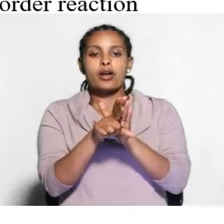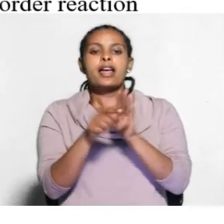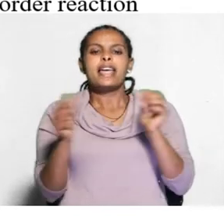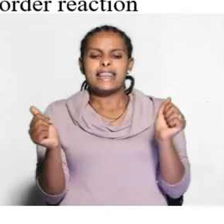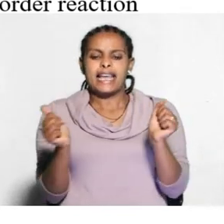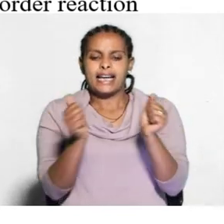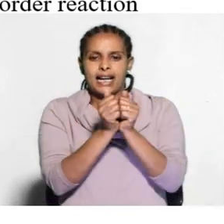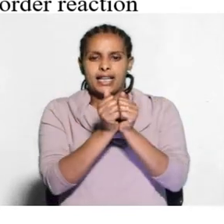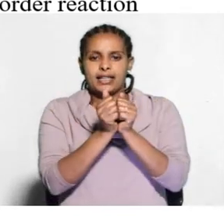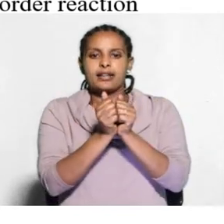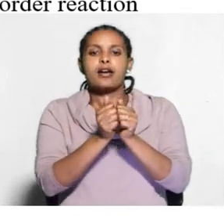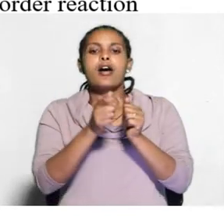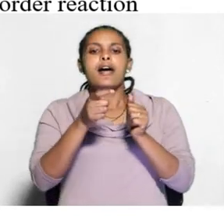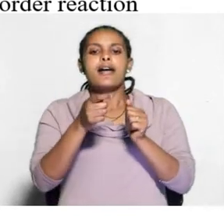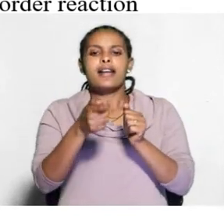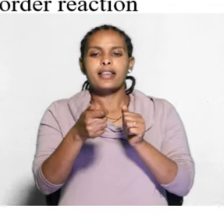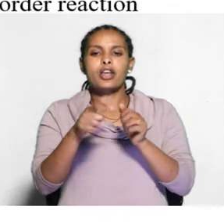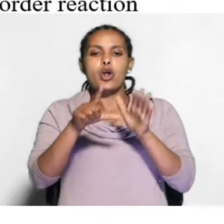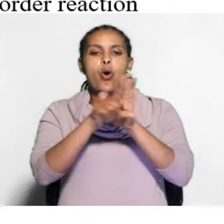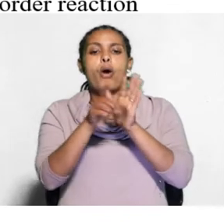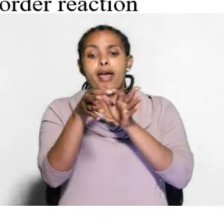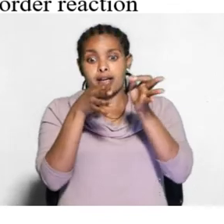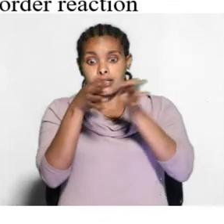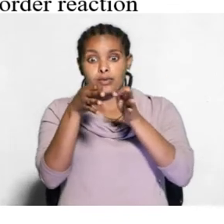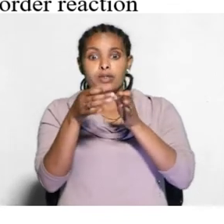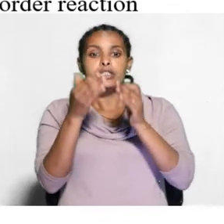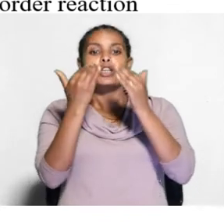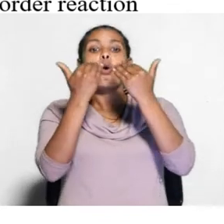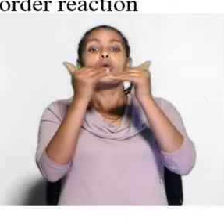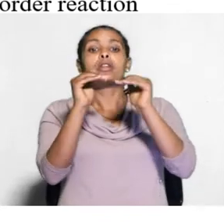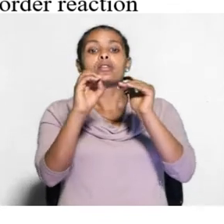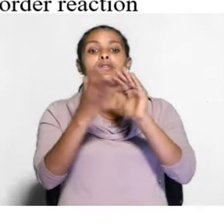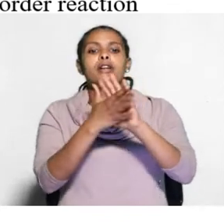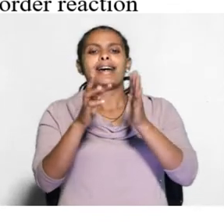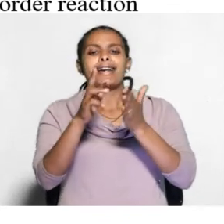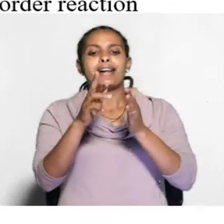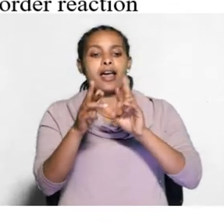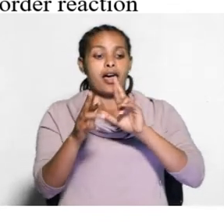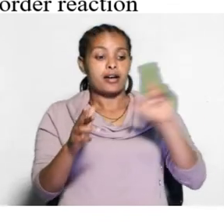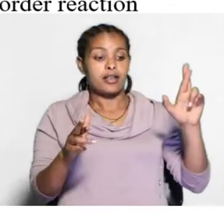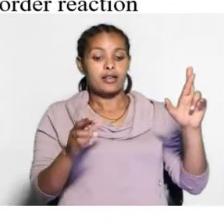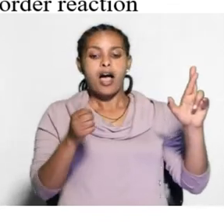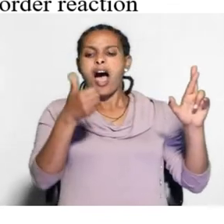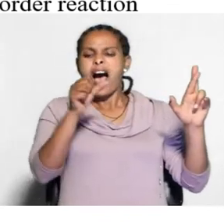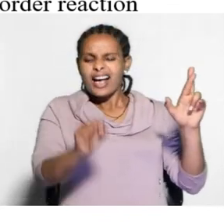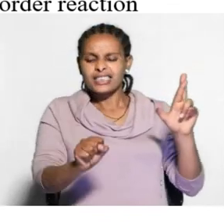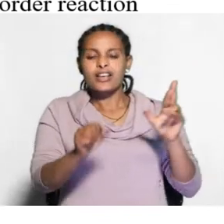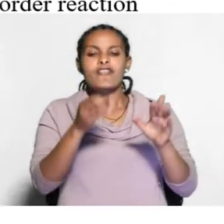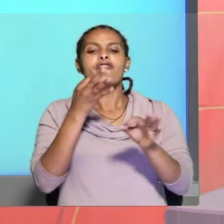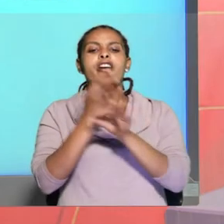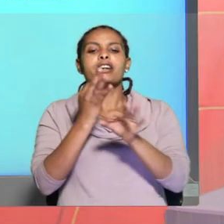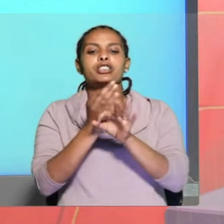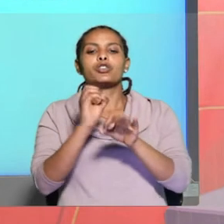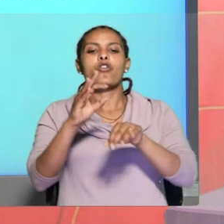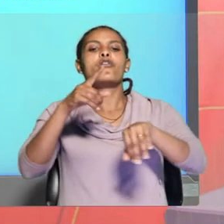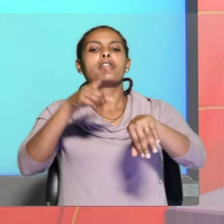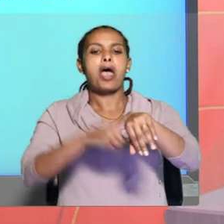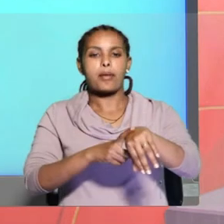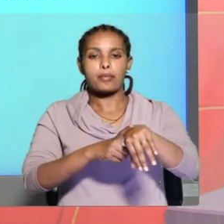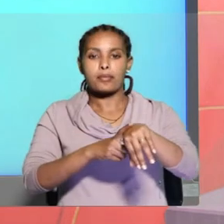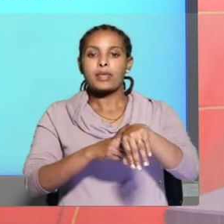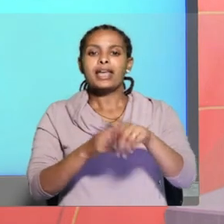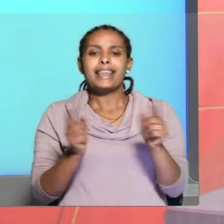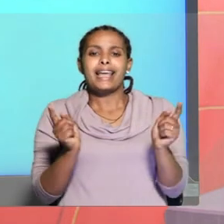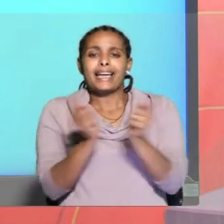integrated rate law express the concentration of reactants as a function of time